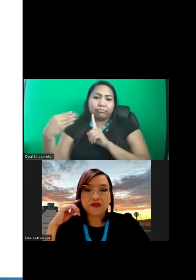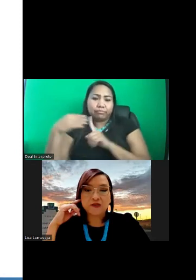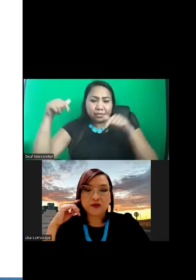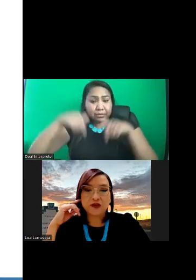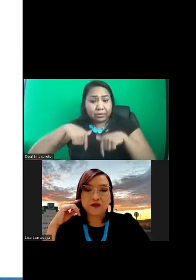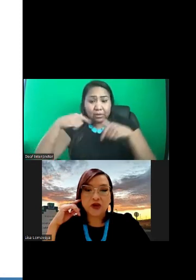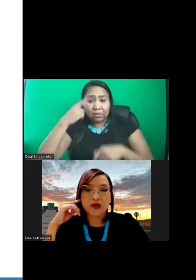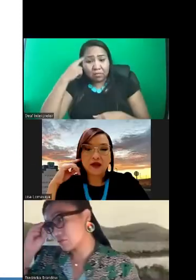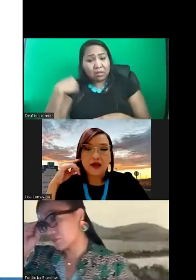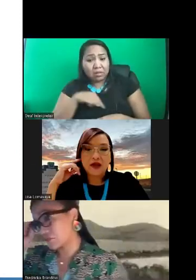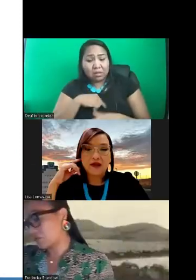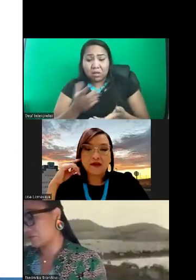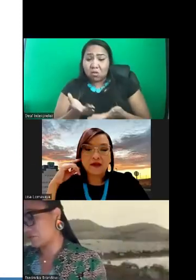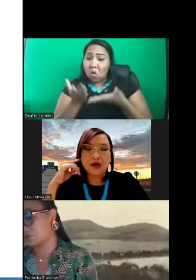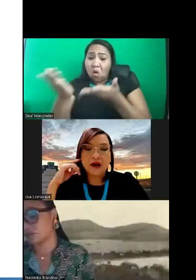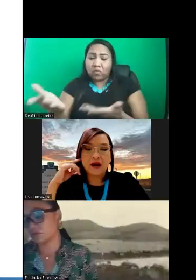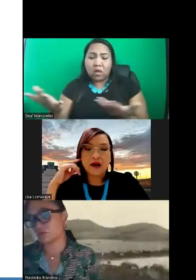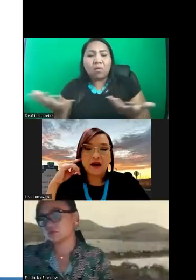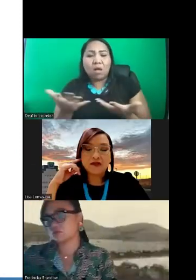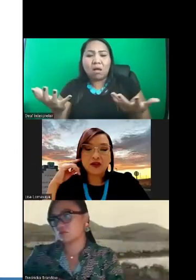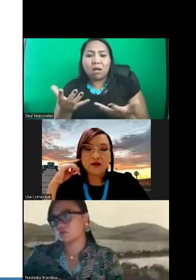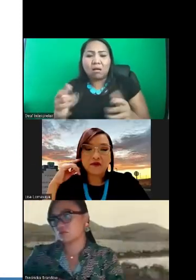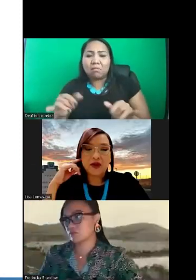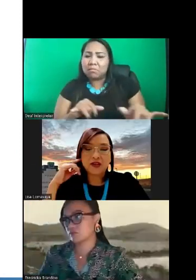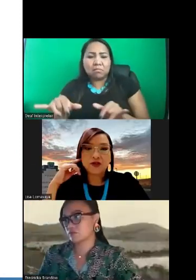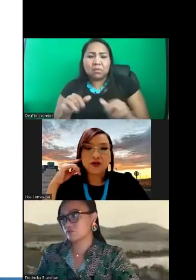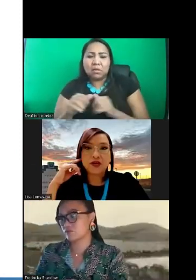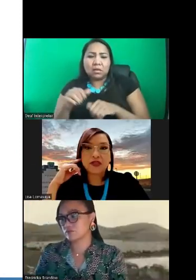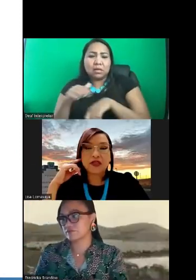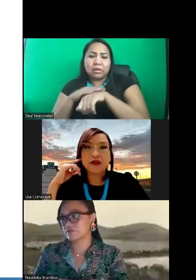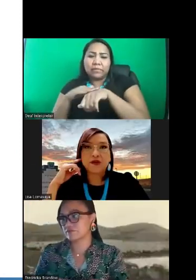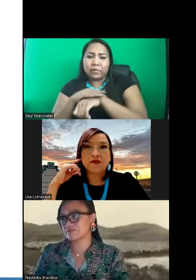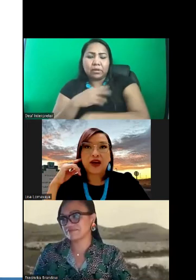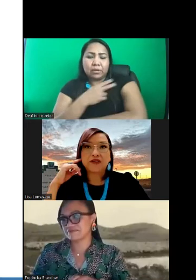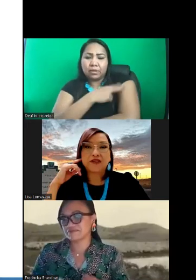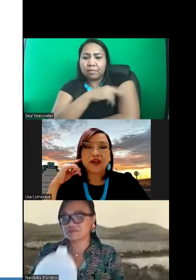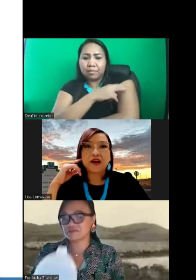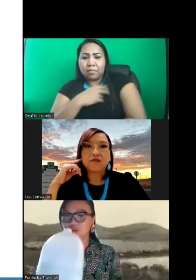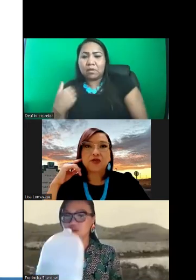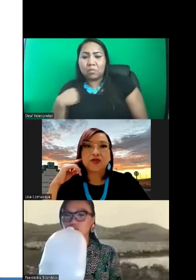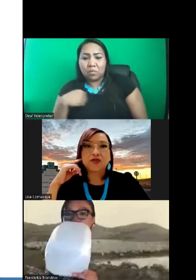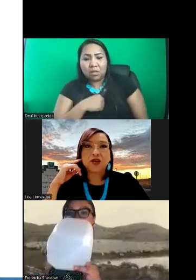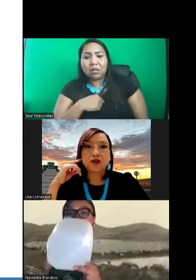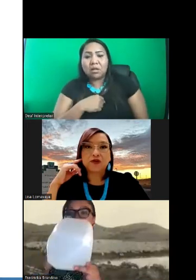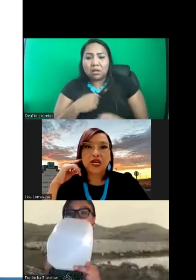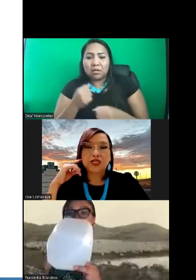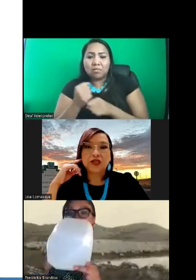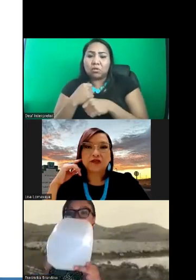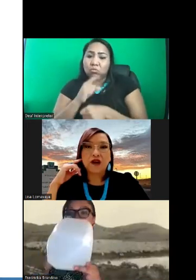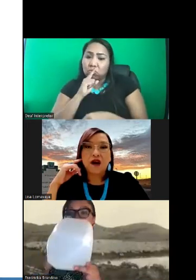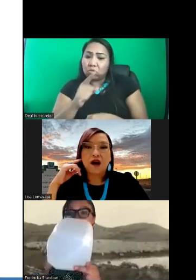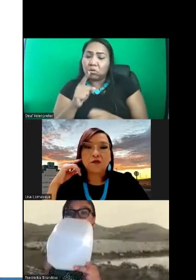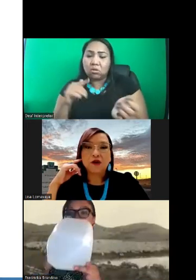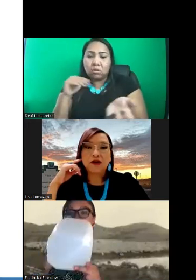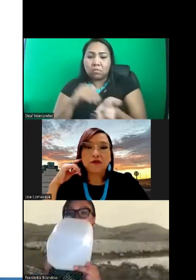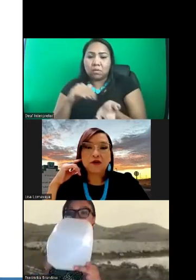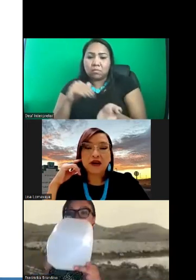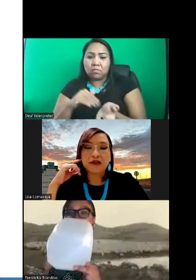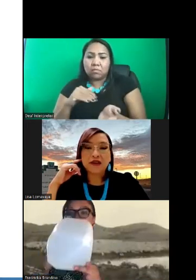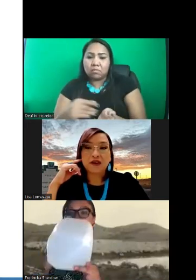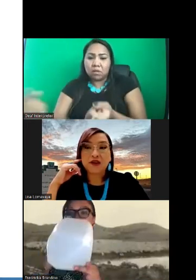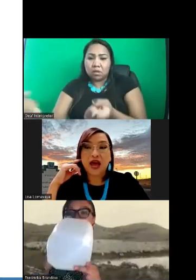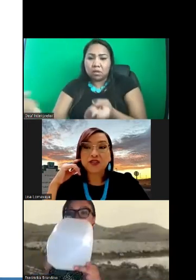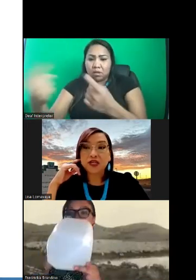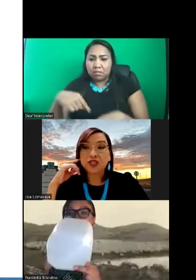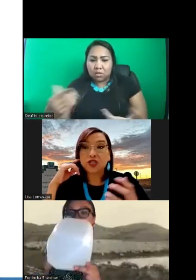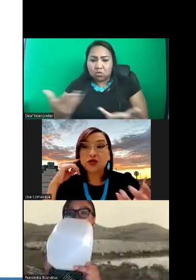Native hospitals as well, is that we also make sure that the providers that come to do their rotations are well aware